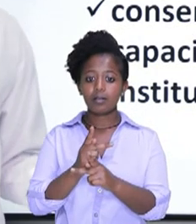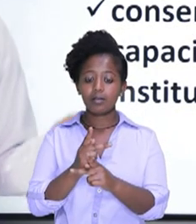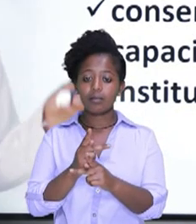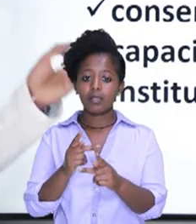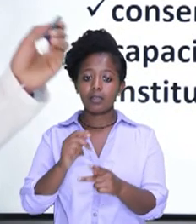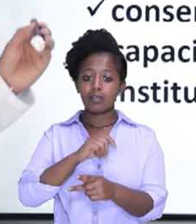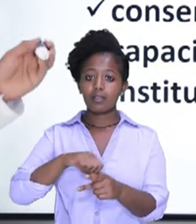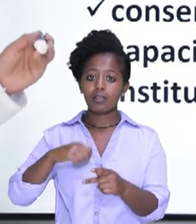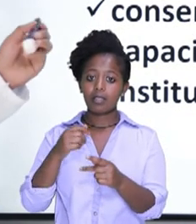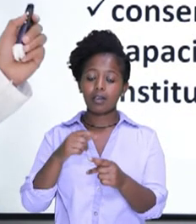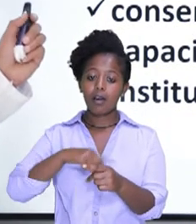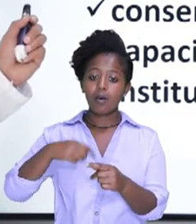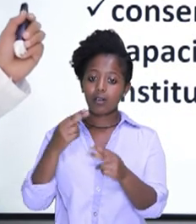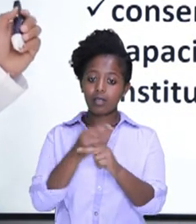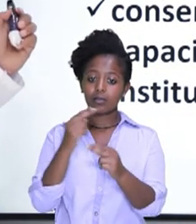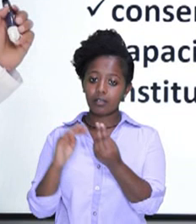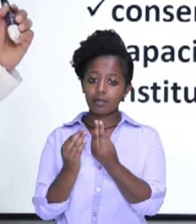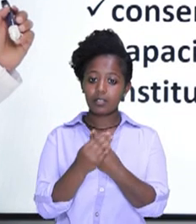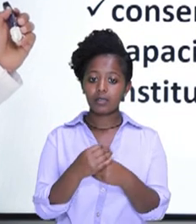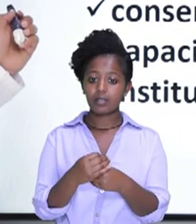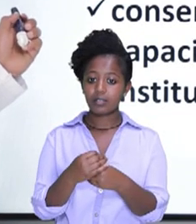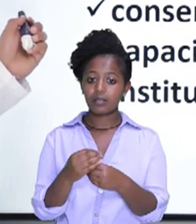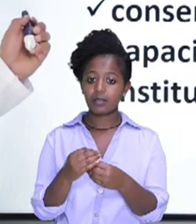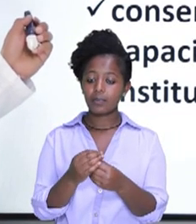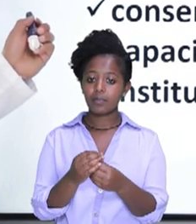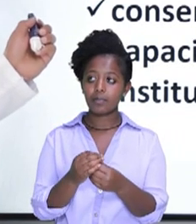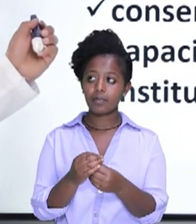is 1.